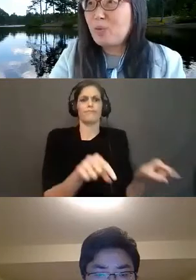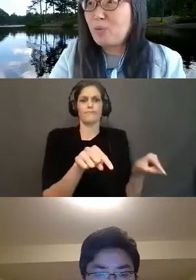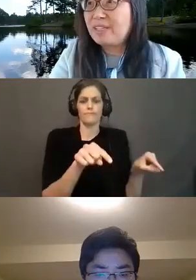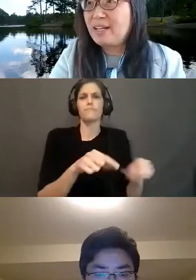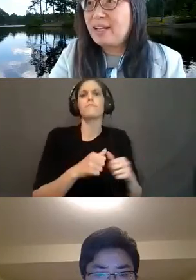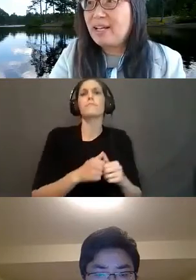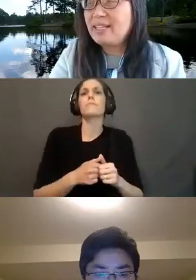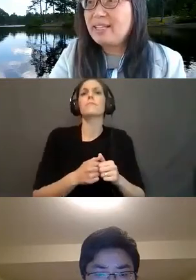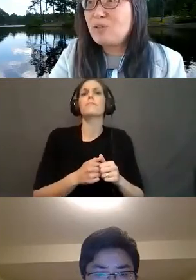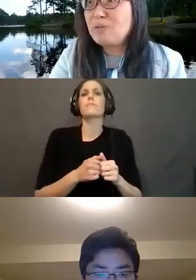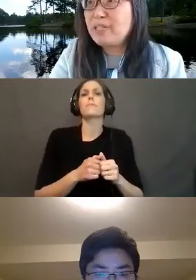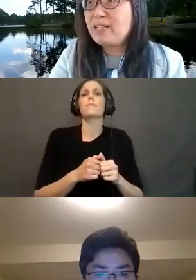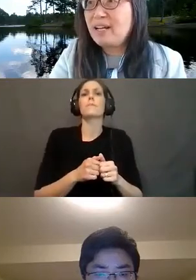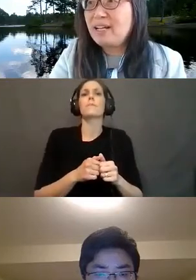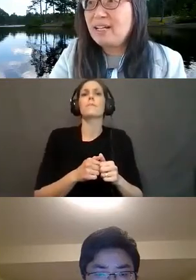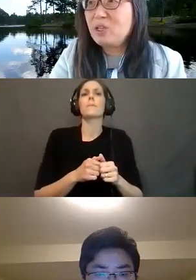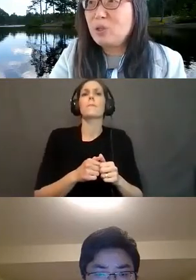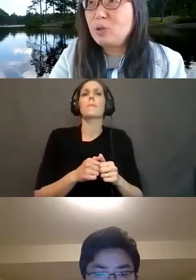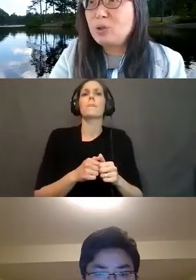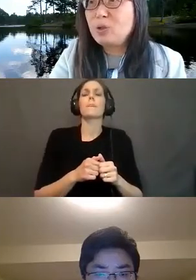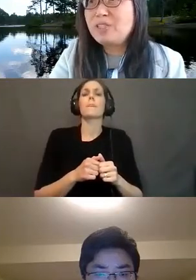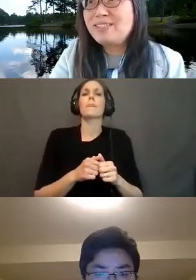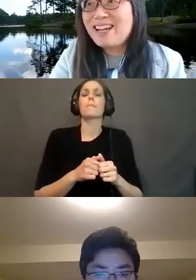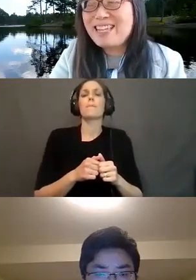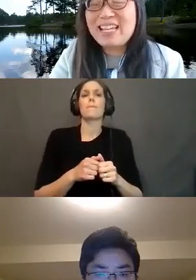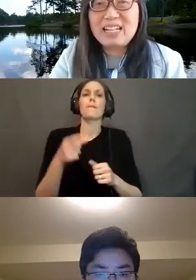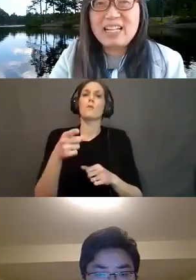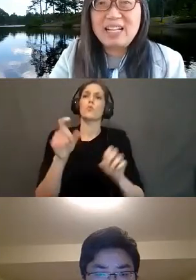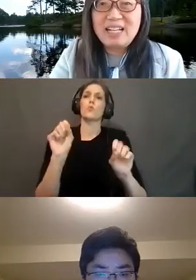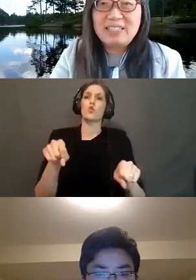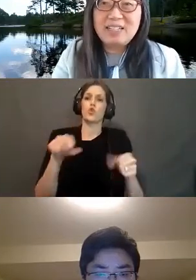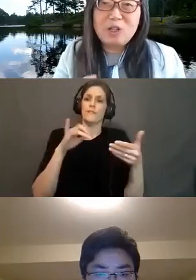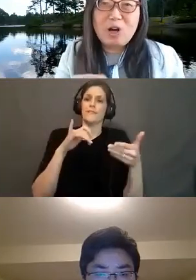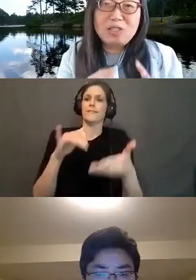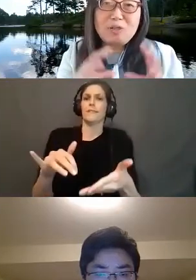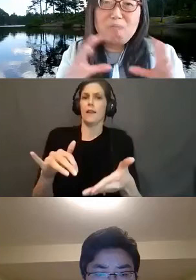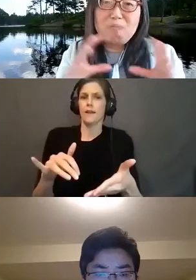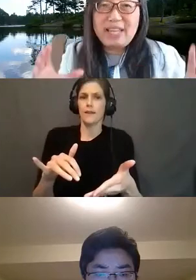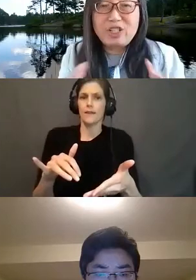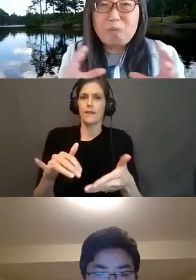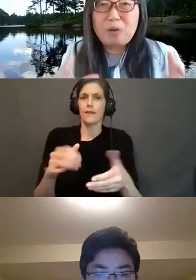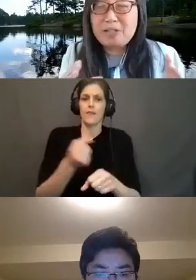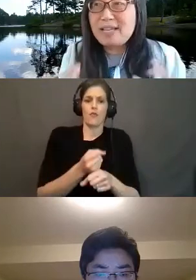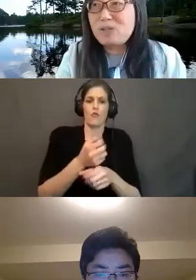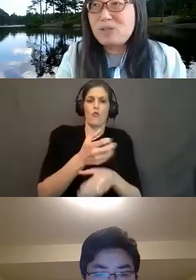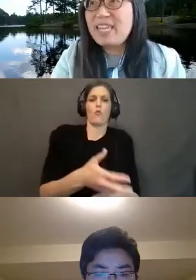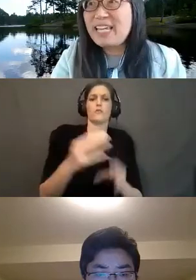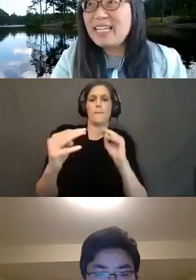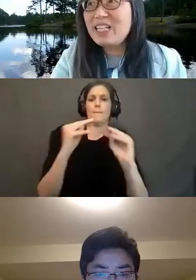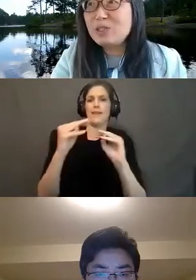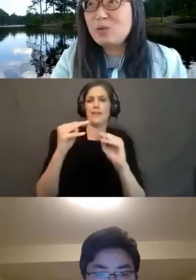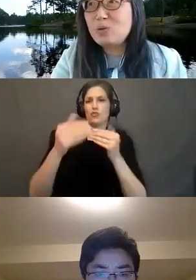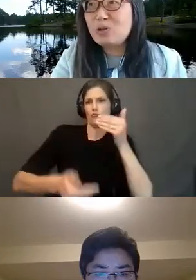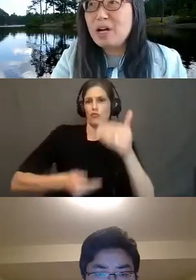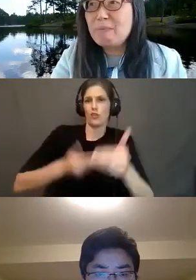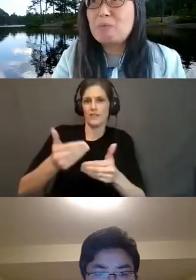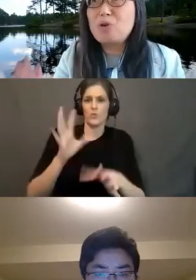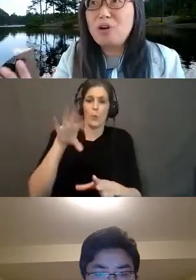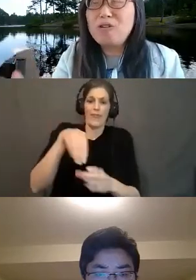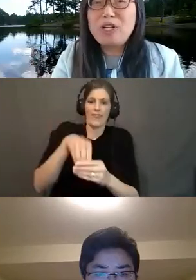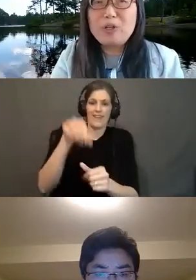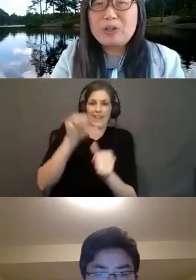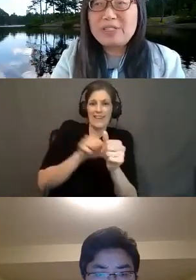to start with. And there will be, you could study the causal mediation process within each school,